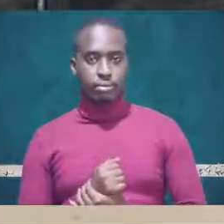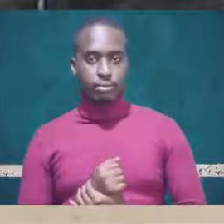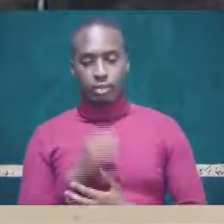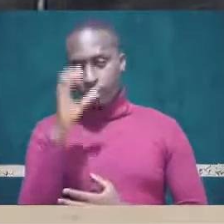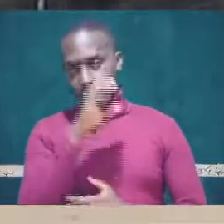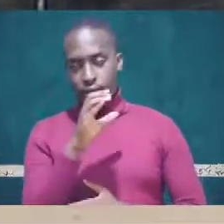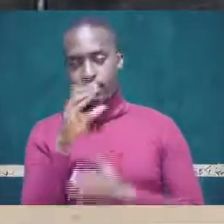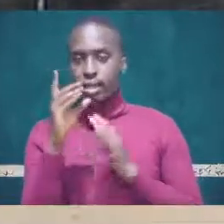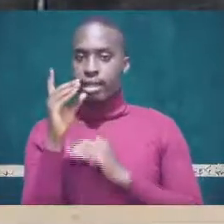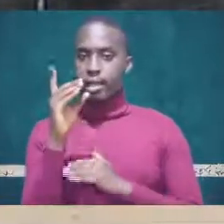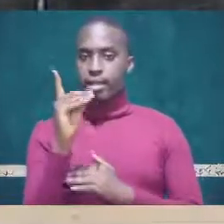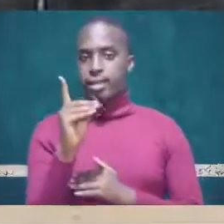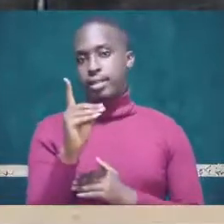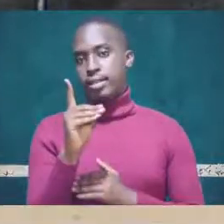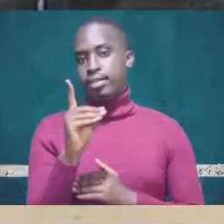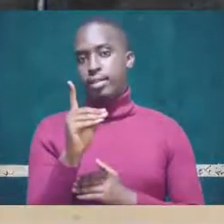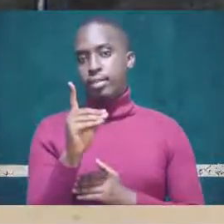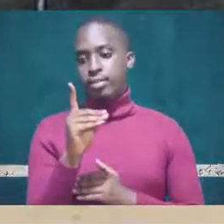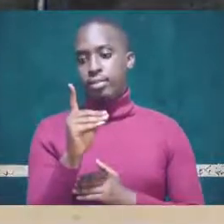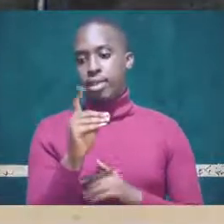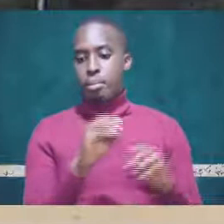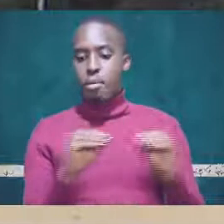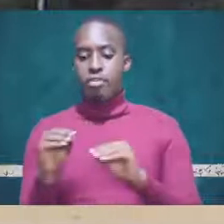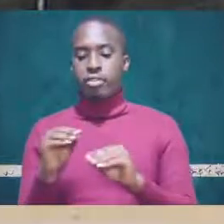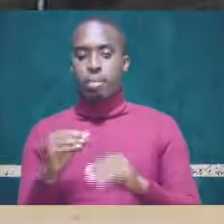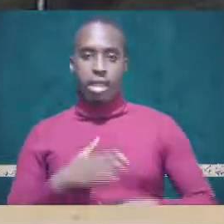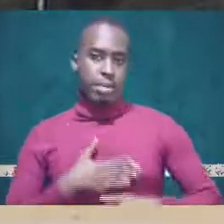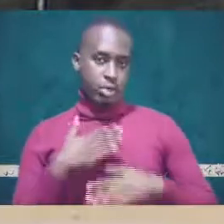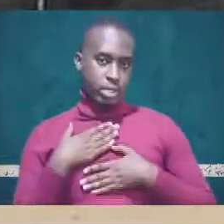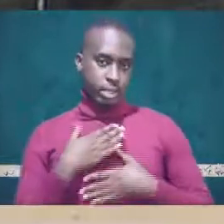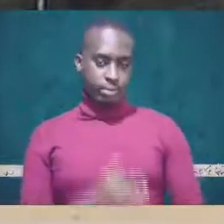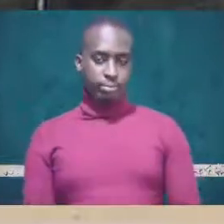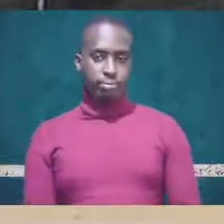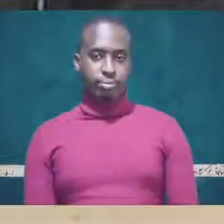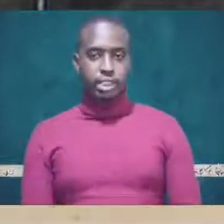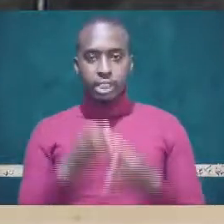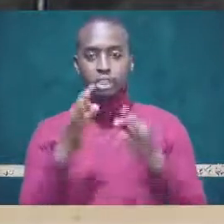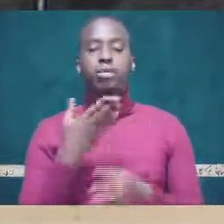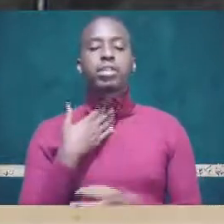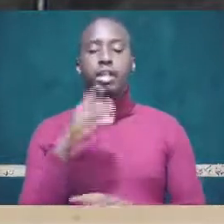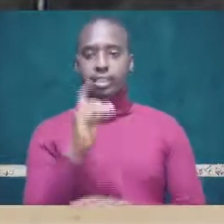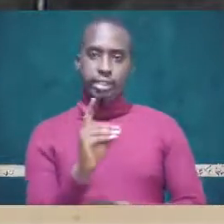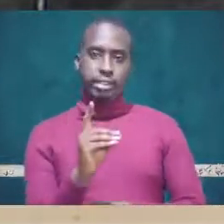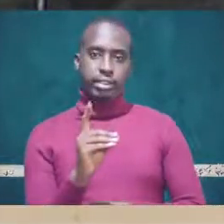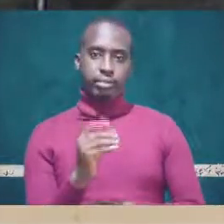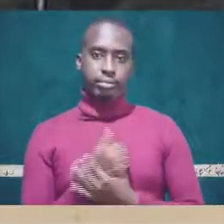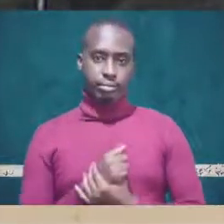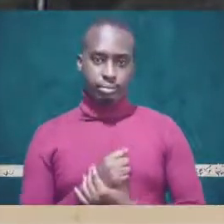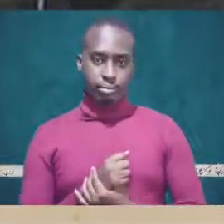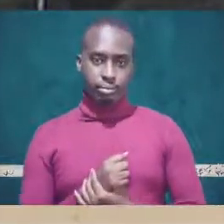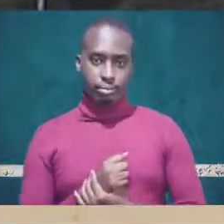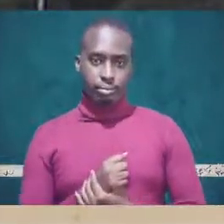Find the distance moved by the body. So what they want is the distance. What is the distance moved by the